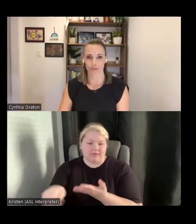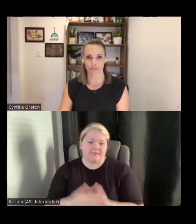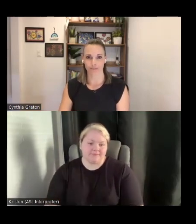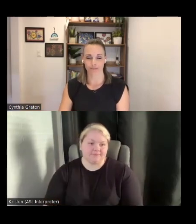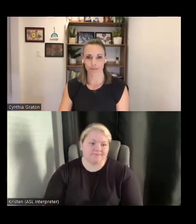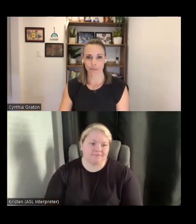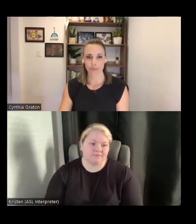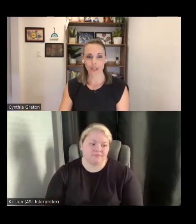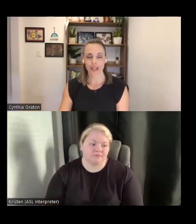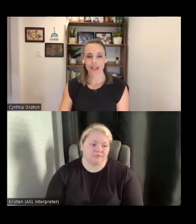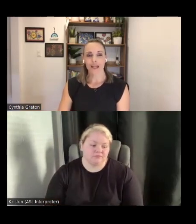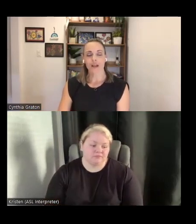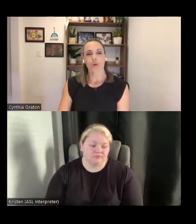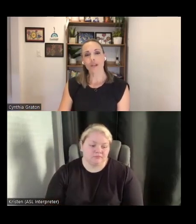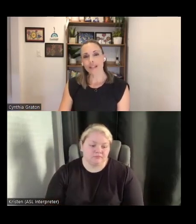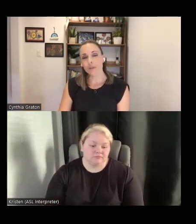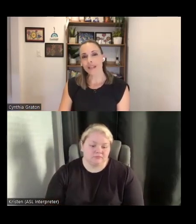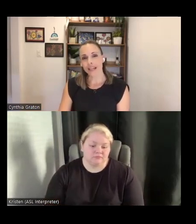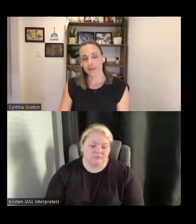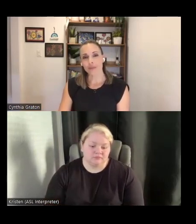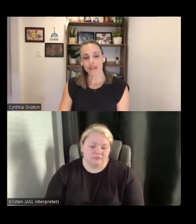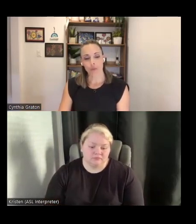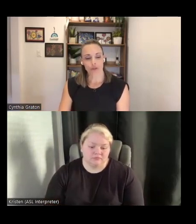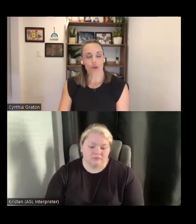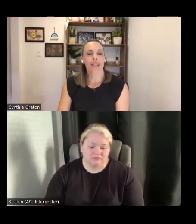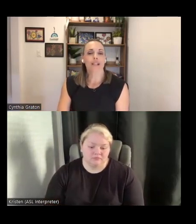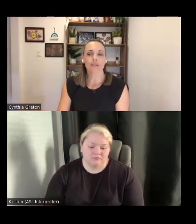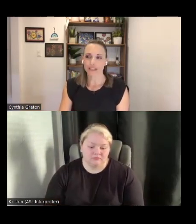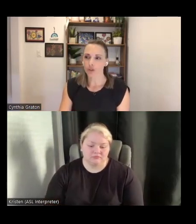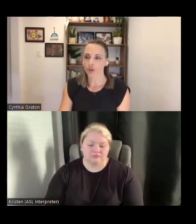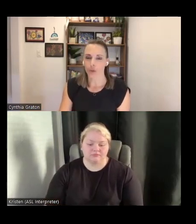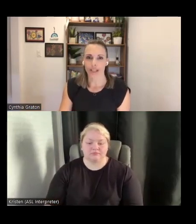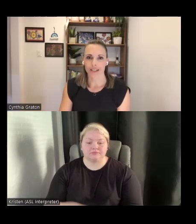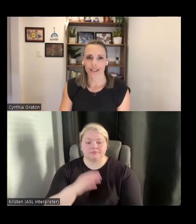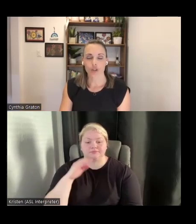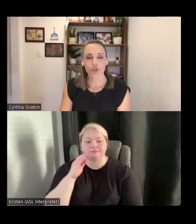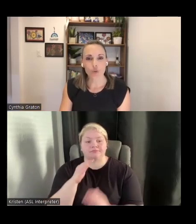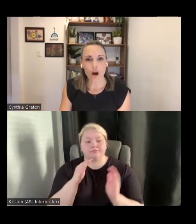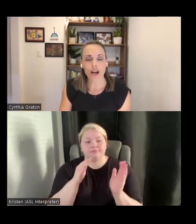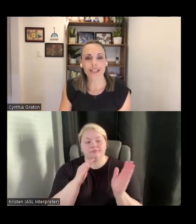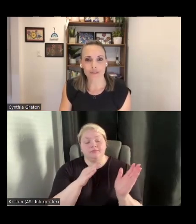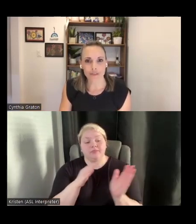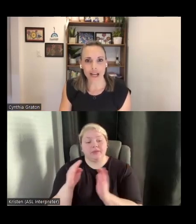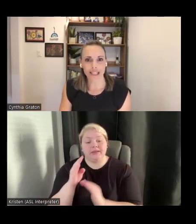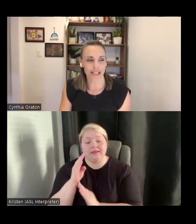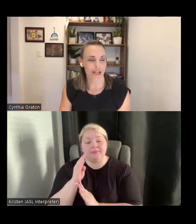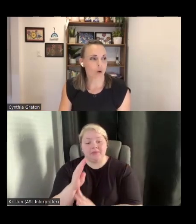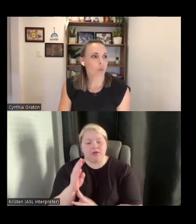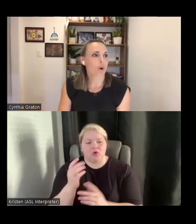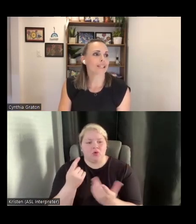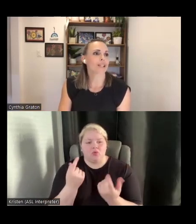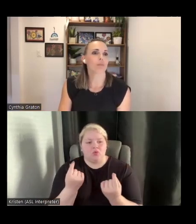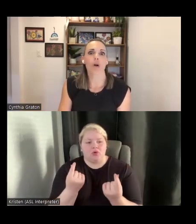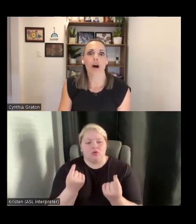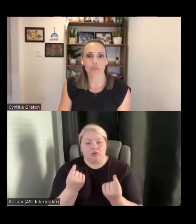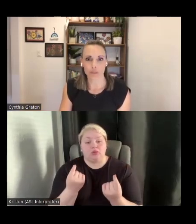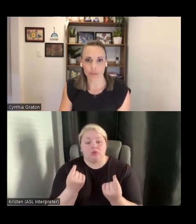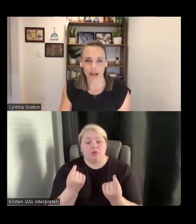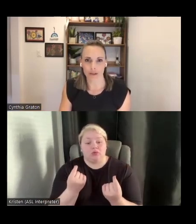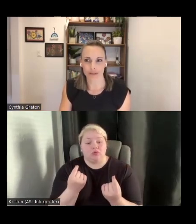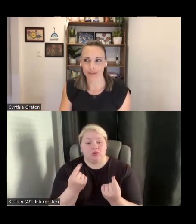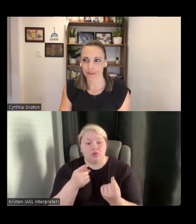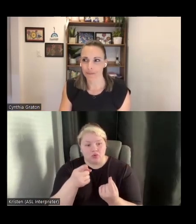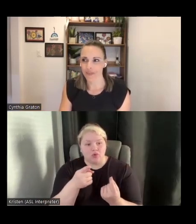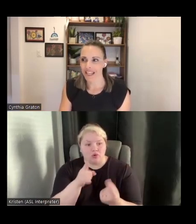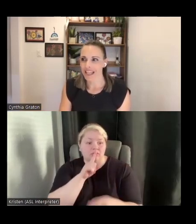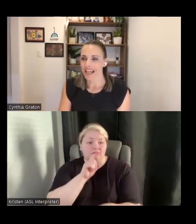expectation. With the plan B, what you're literally doing, you are defining what's the problem